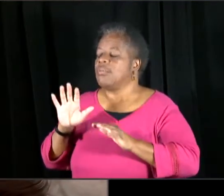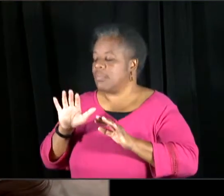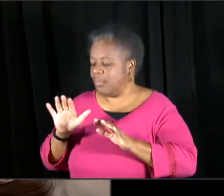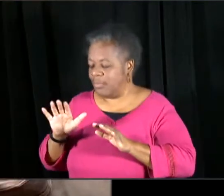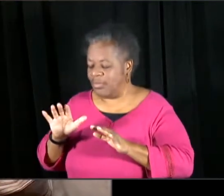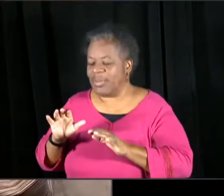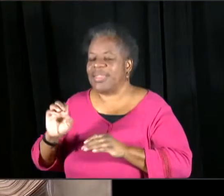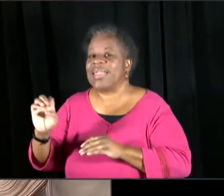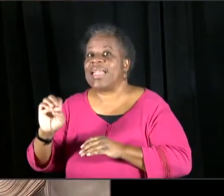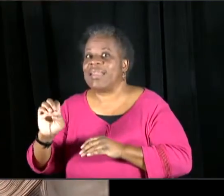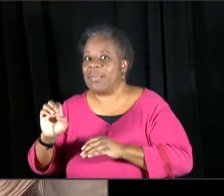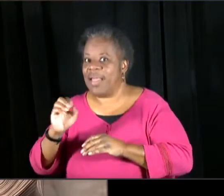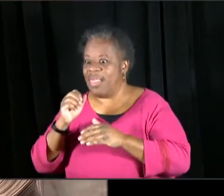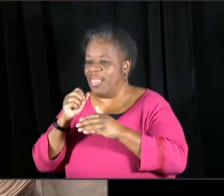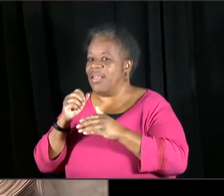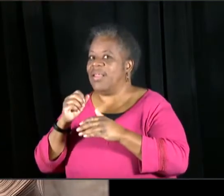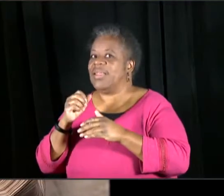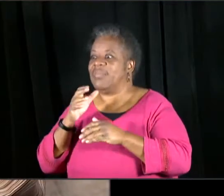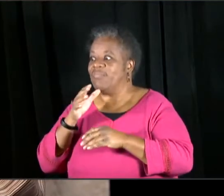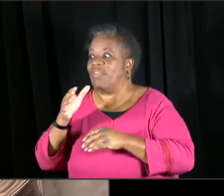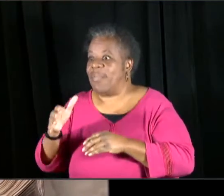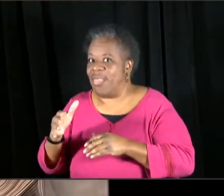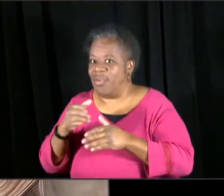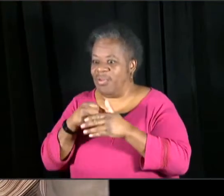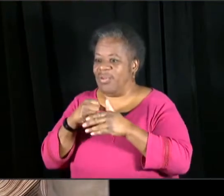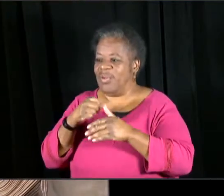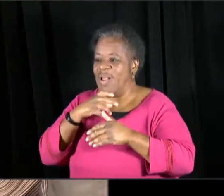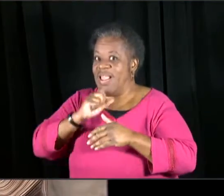discovers there's always room to be surprised by God.